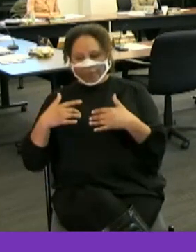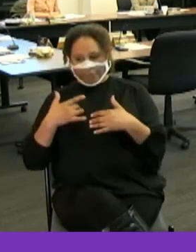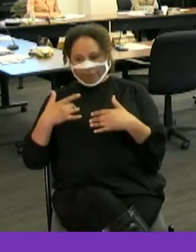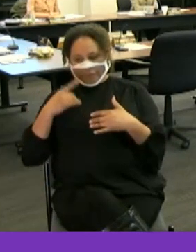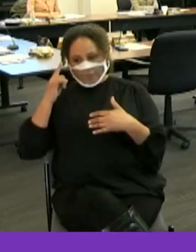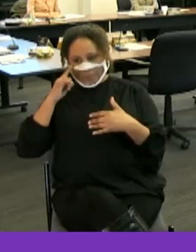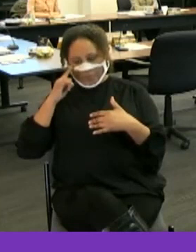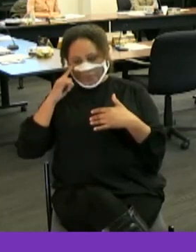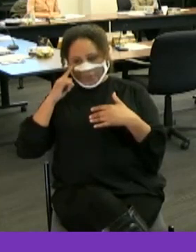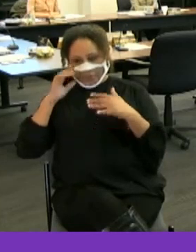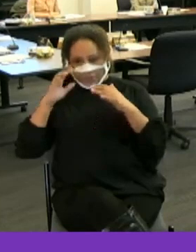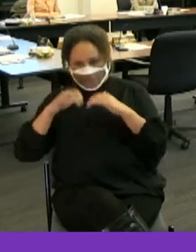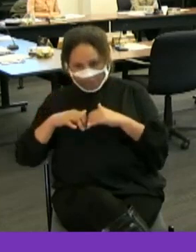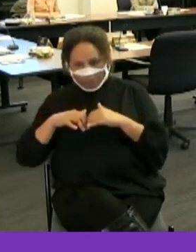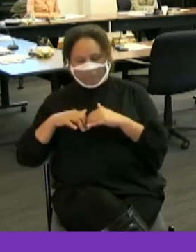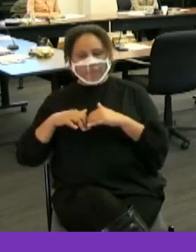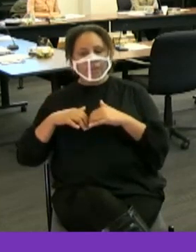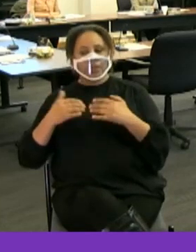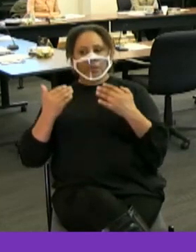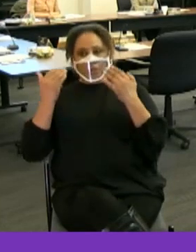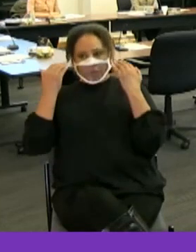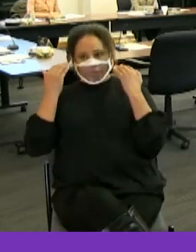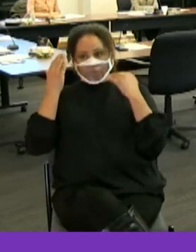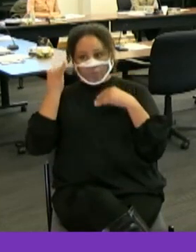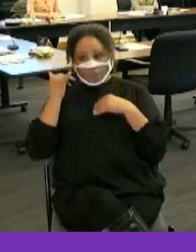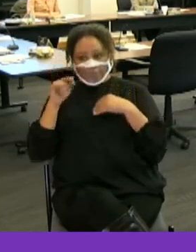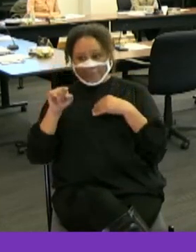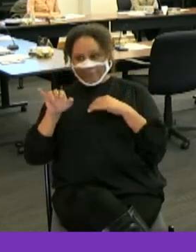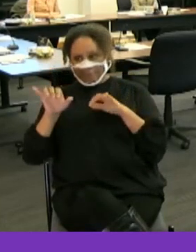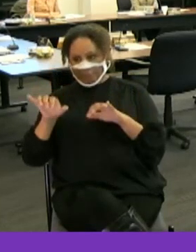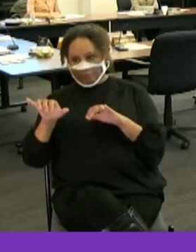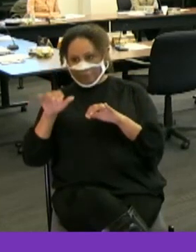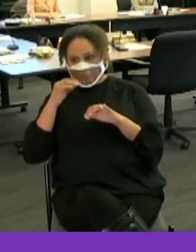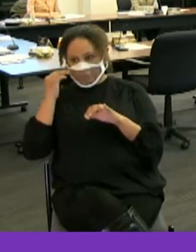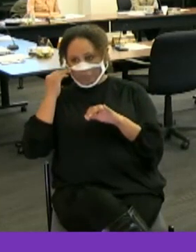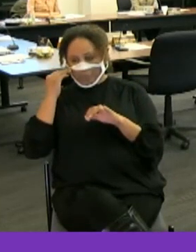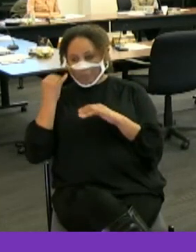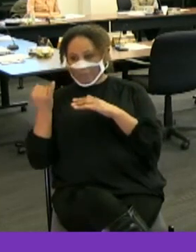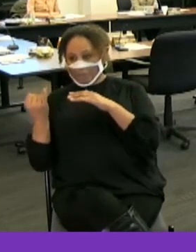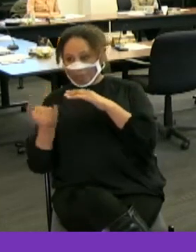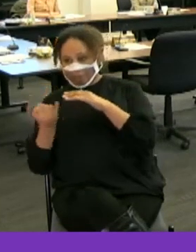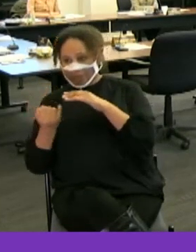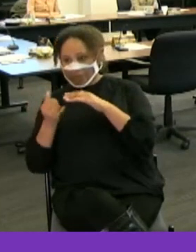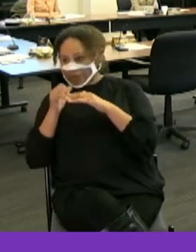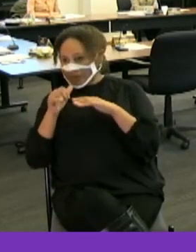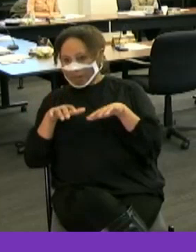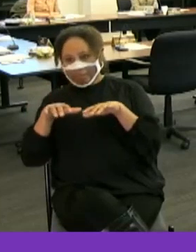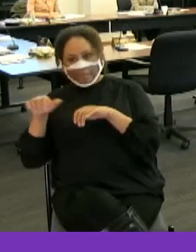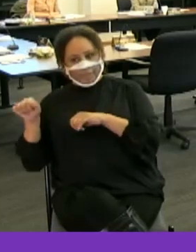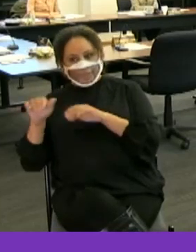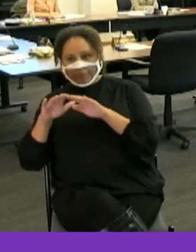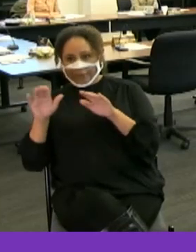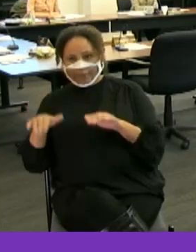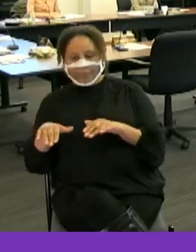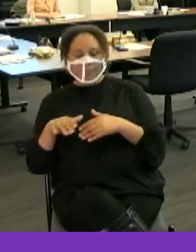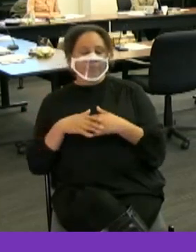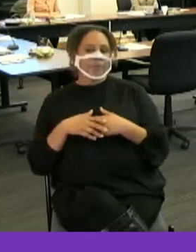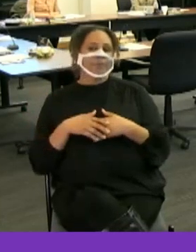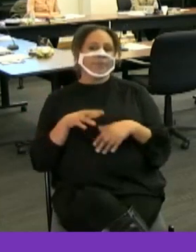that. But again, people are struggling, not going to lie. There's a lot of